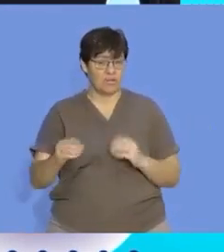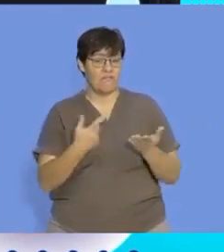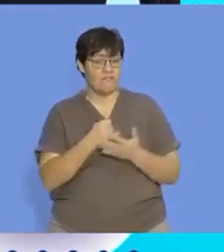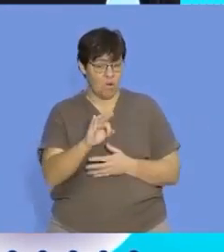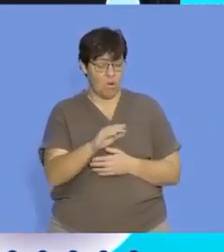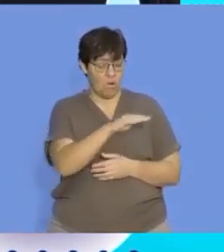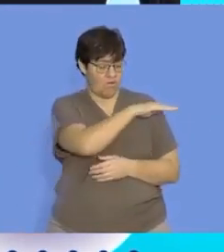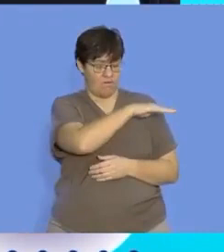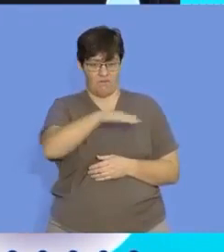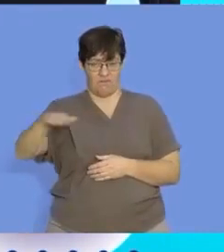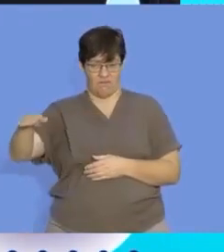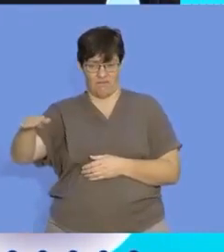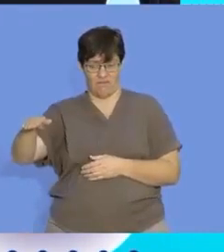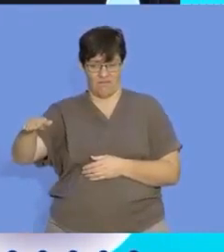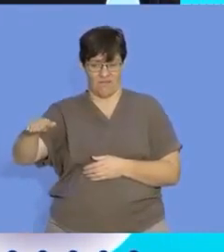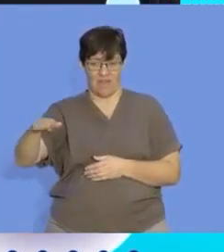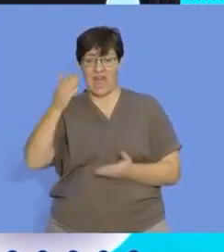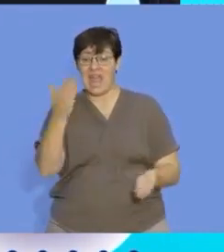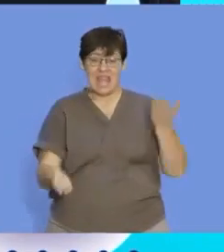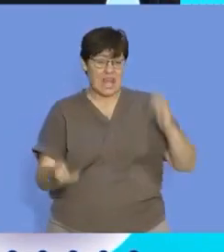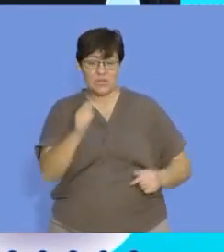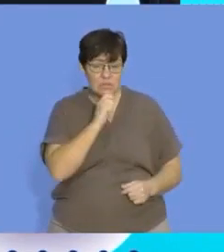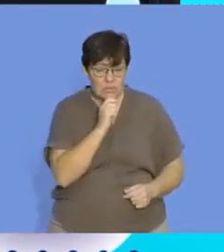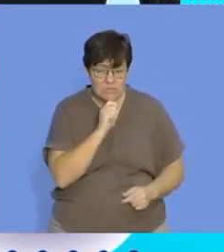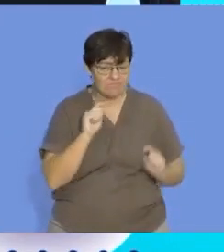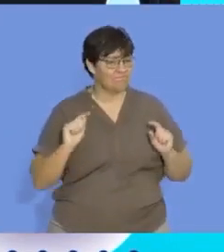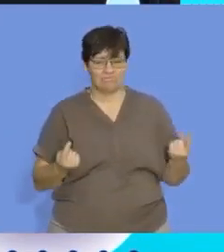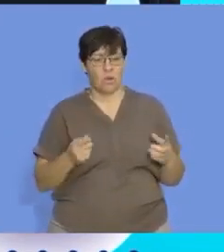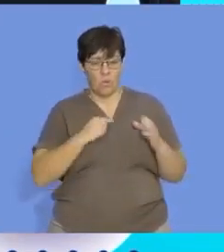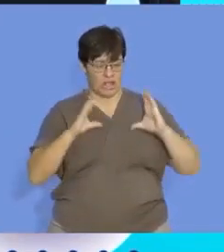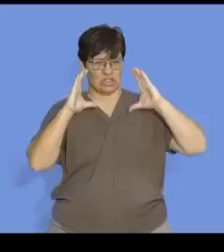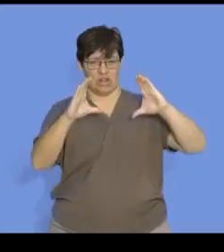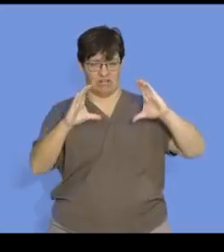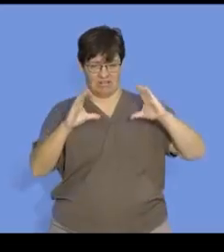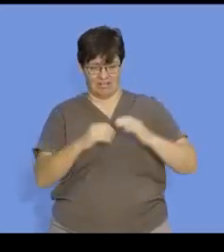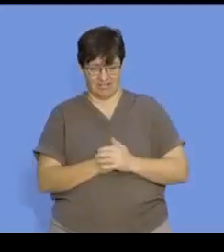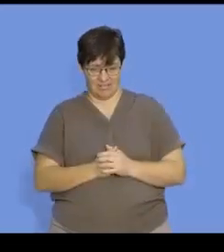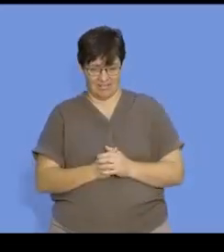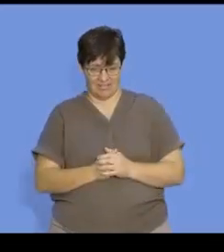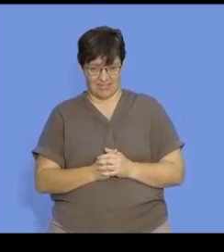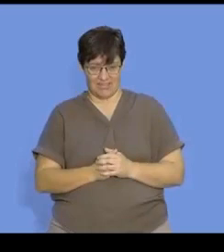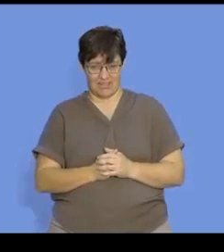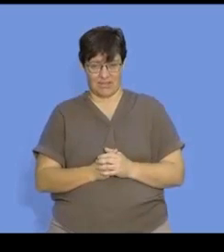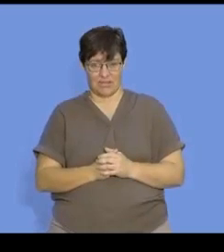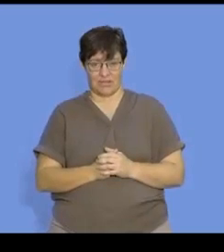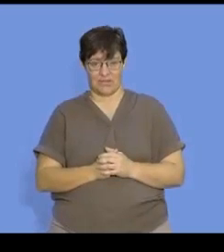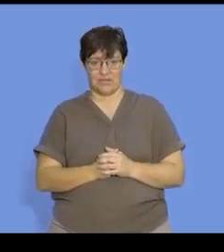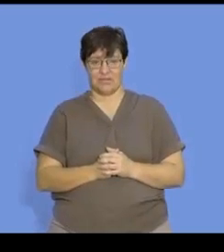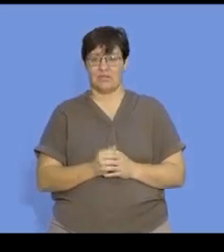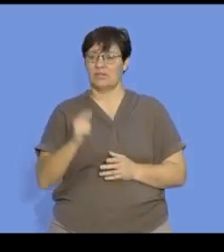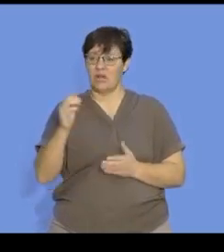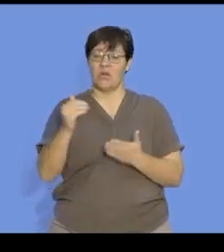equations. It's not going straight. When do we use the conservation